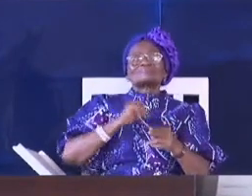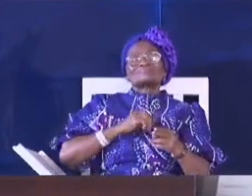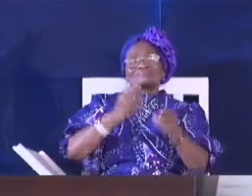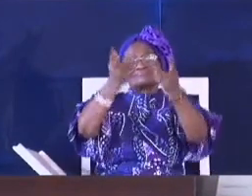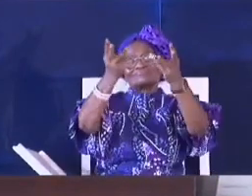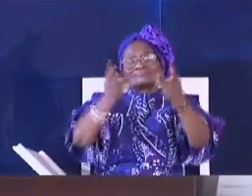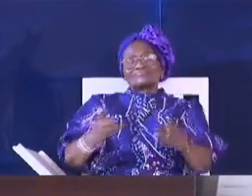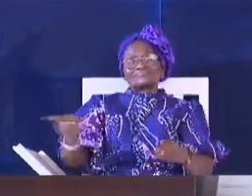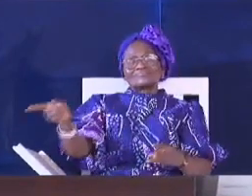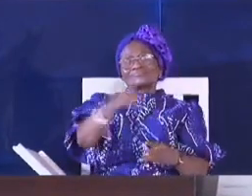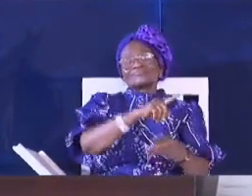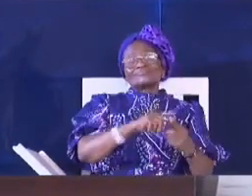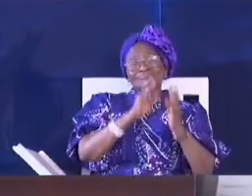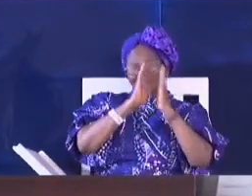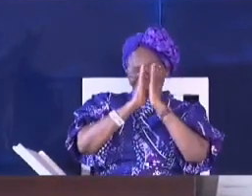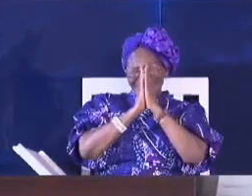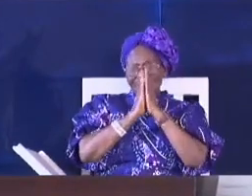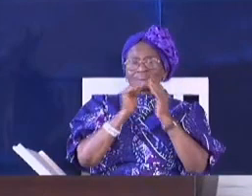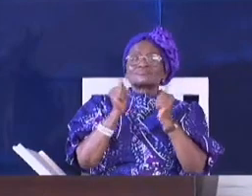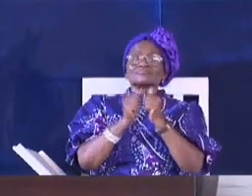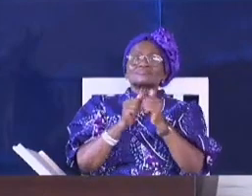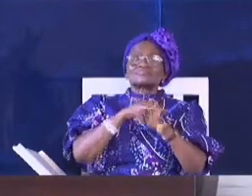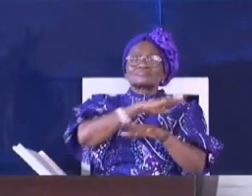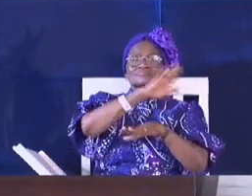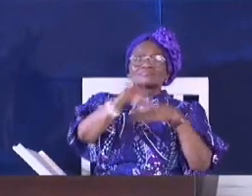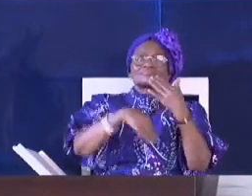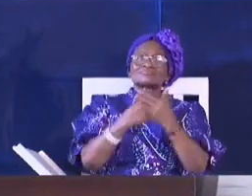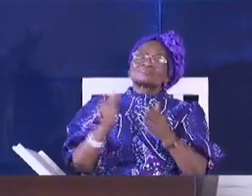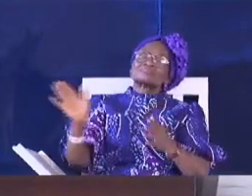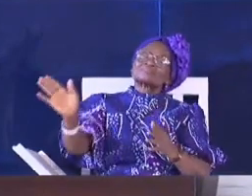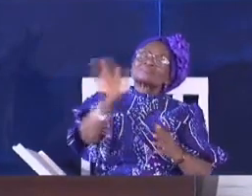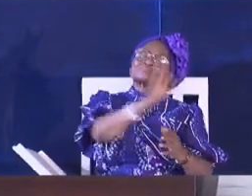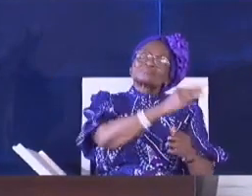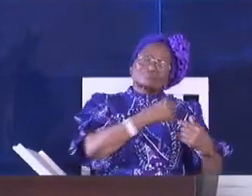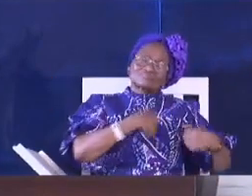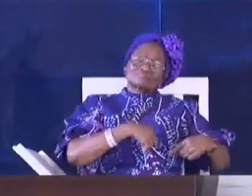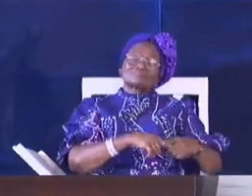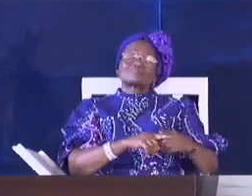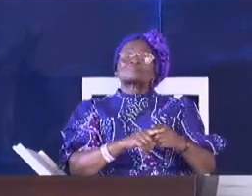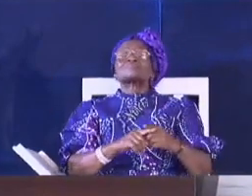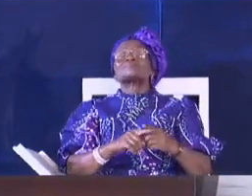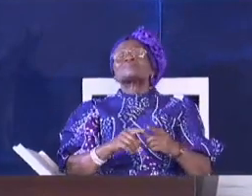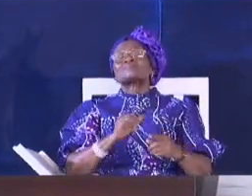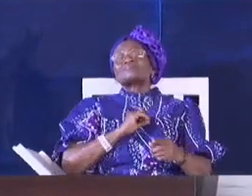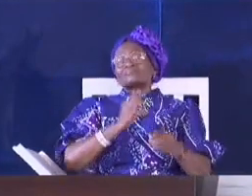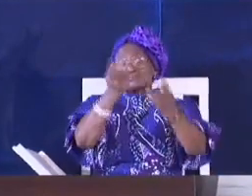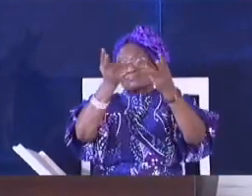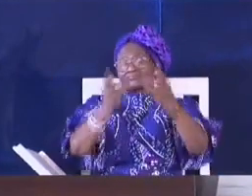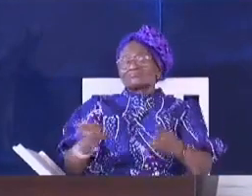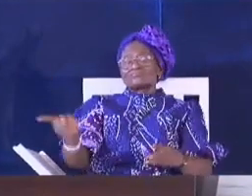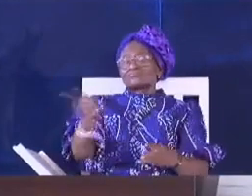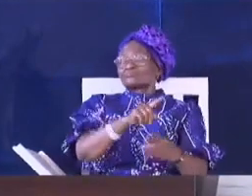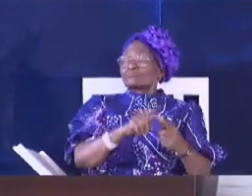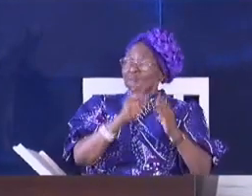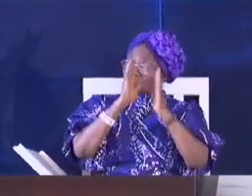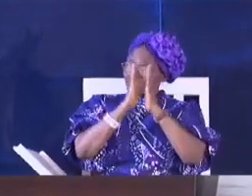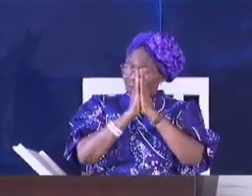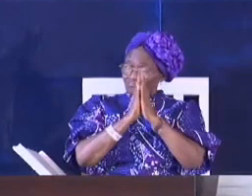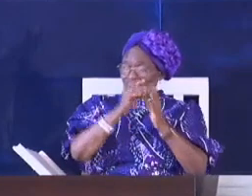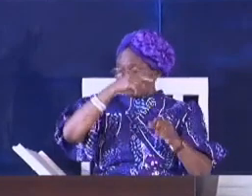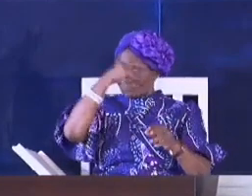heart. I want you to pray as if your life depends on it, because your life depends on